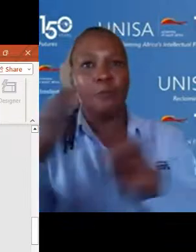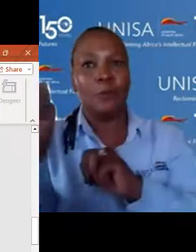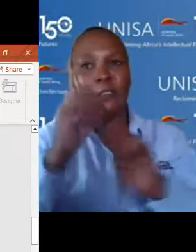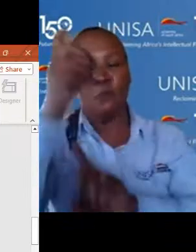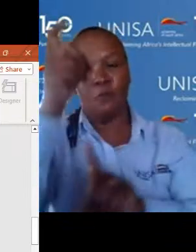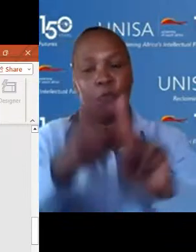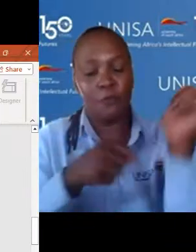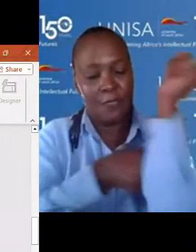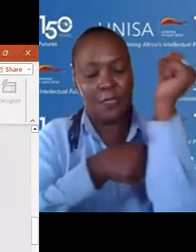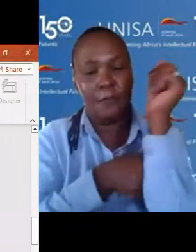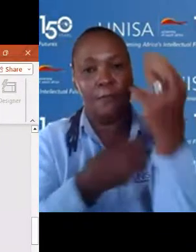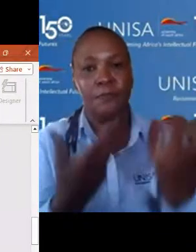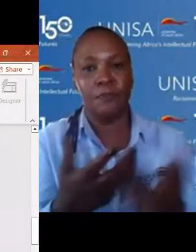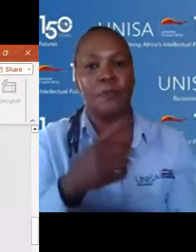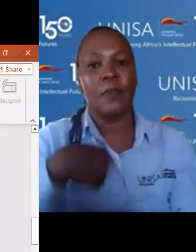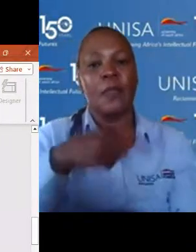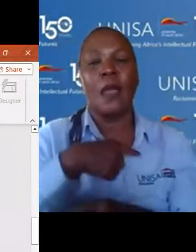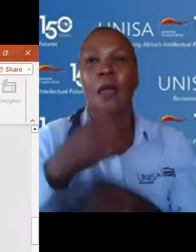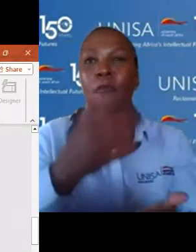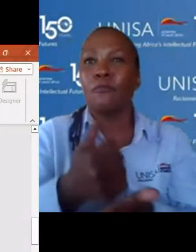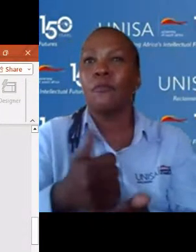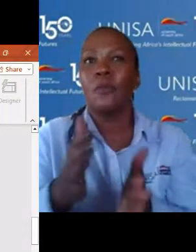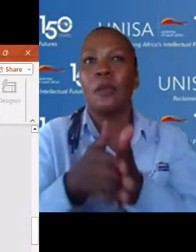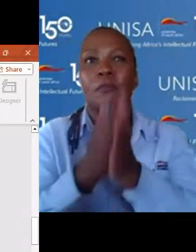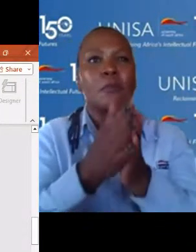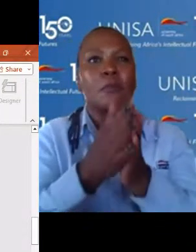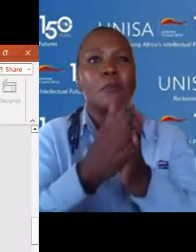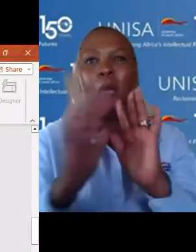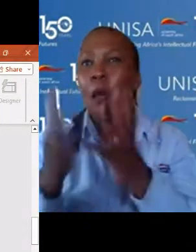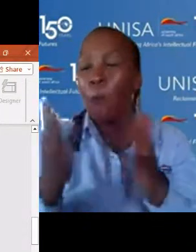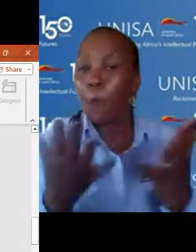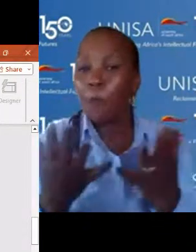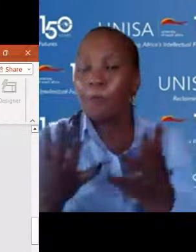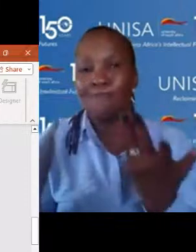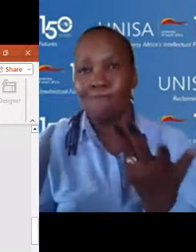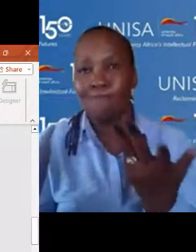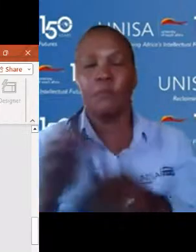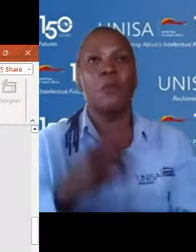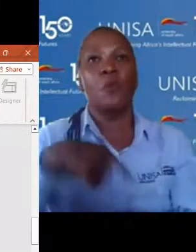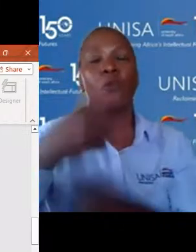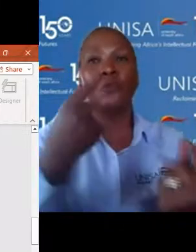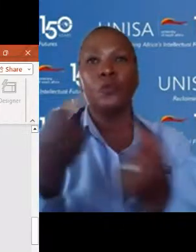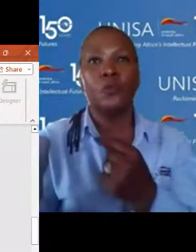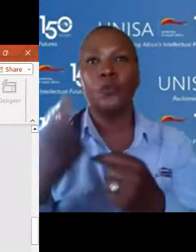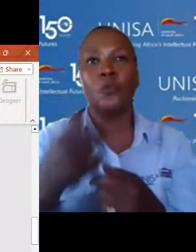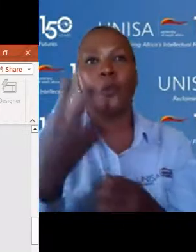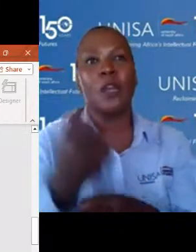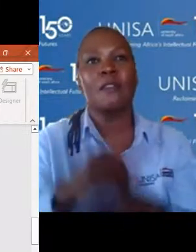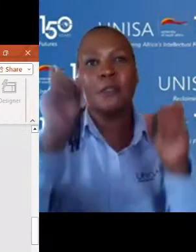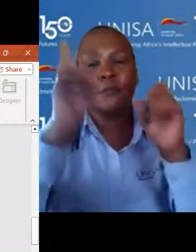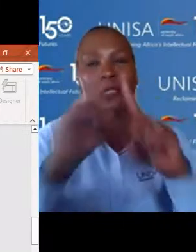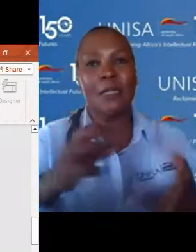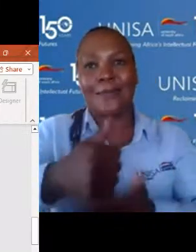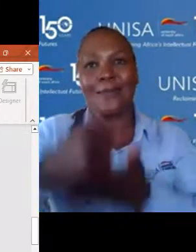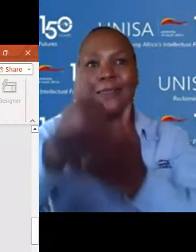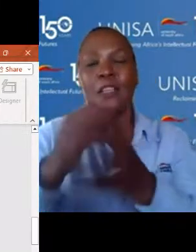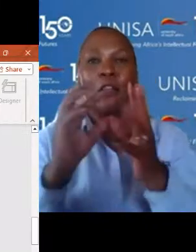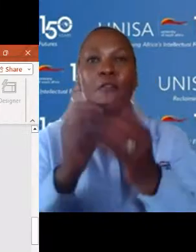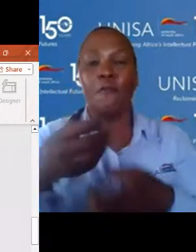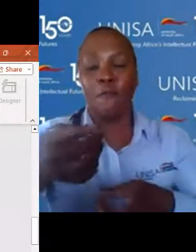Now, how can our students request orientation and mobility? What we do is we have a special assistance form that